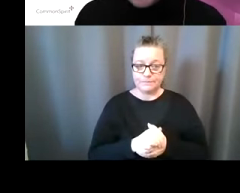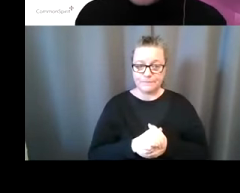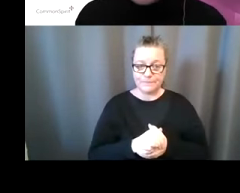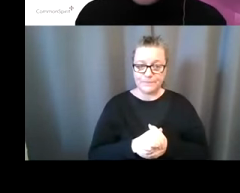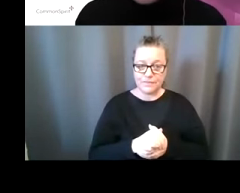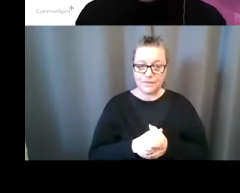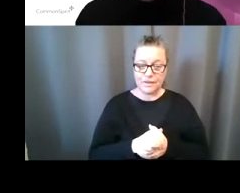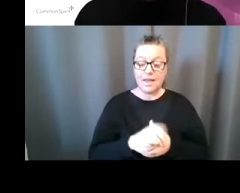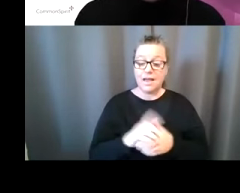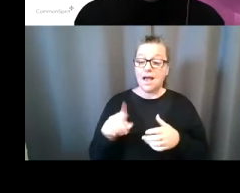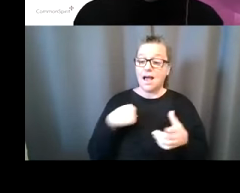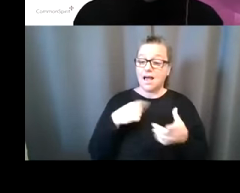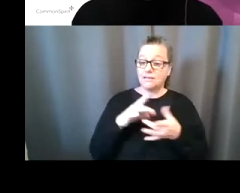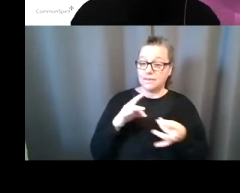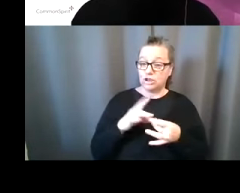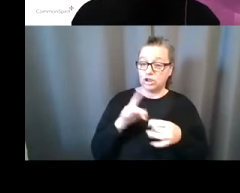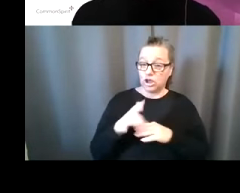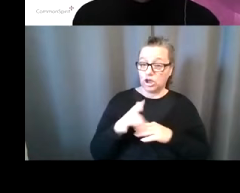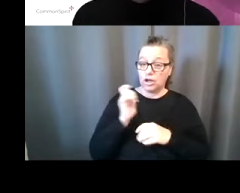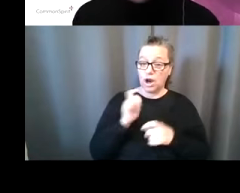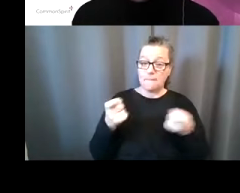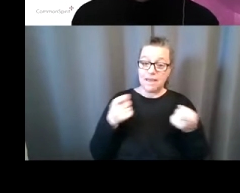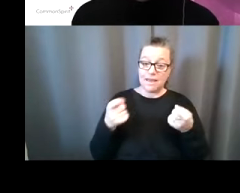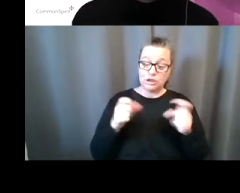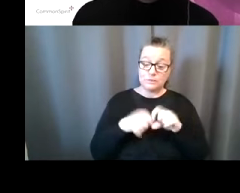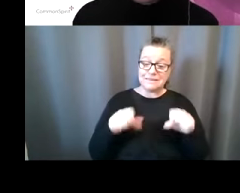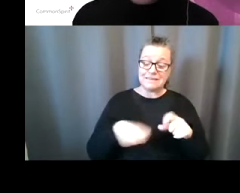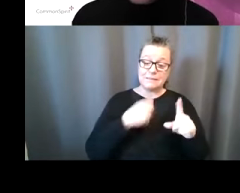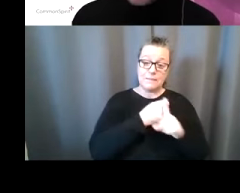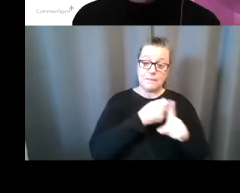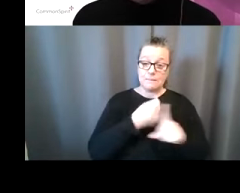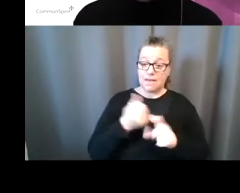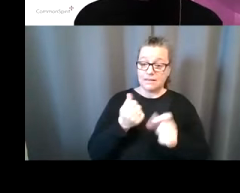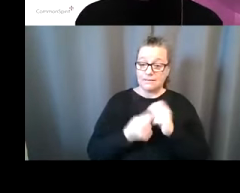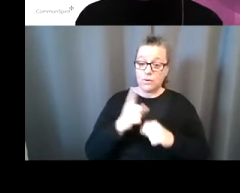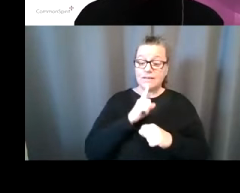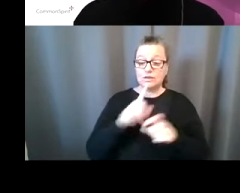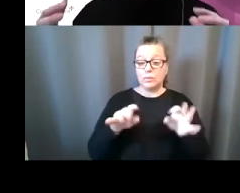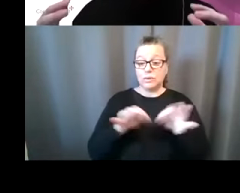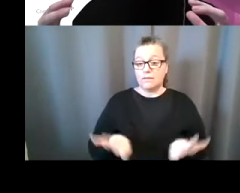As I mentioned earlier, our management system impacts everybody. So it was really important for us to